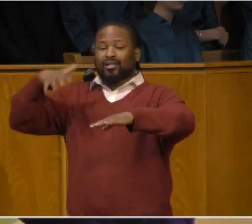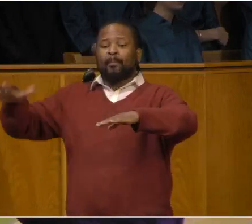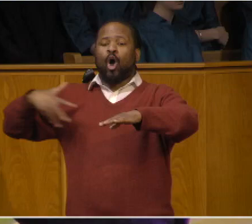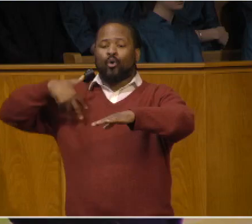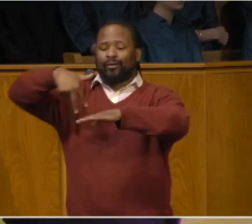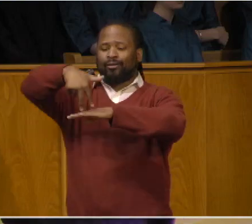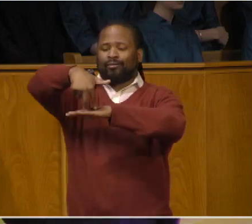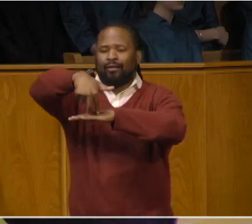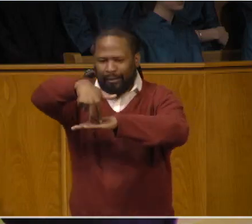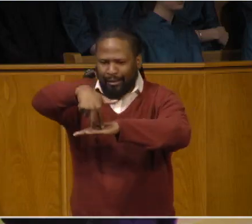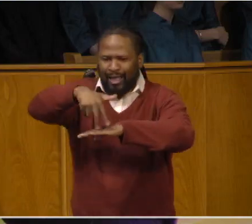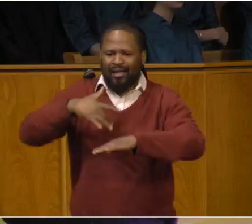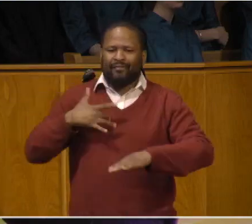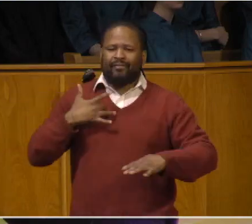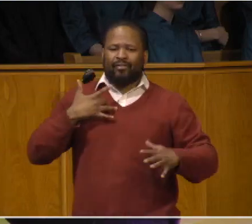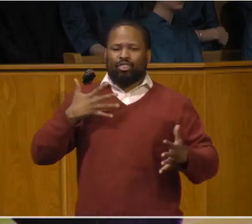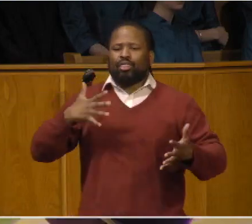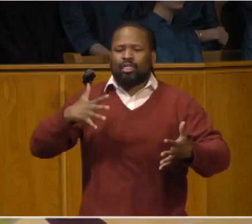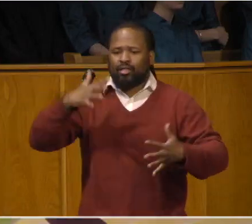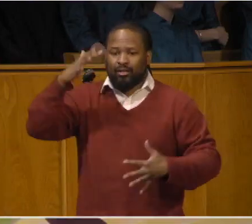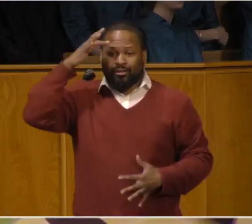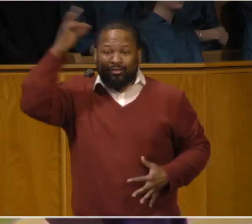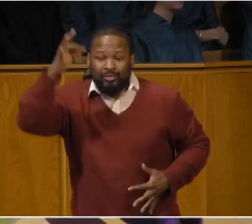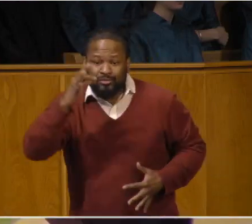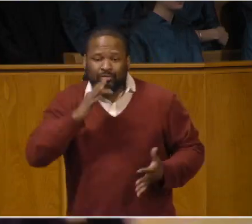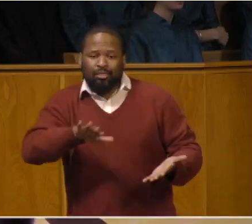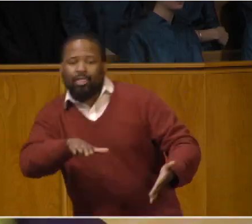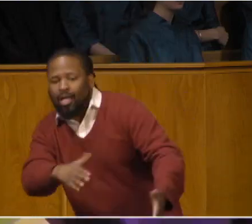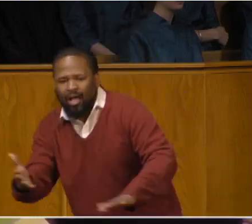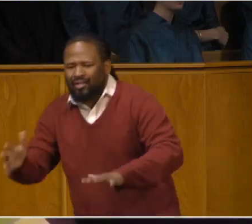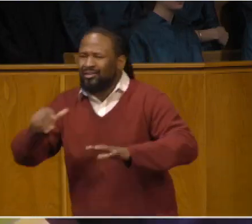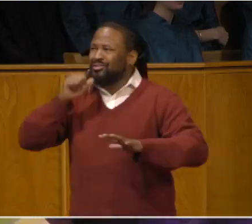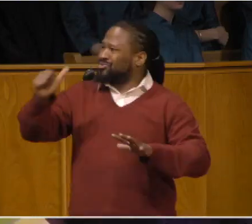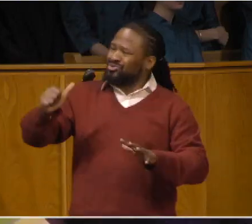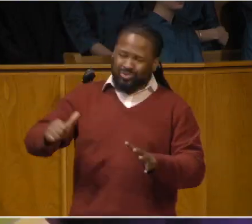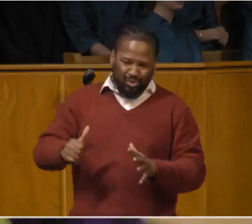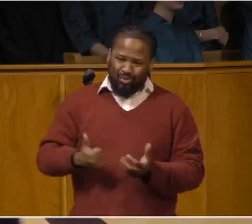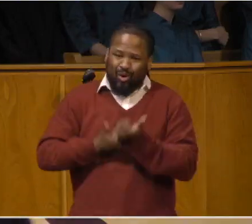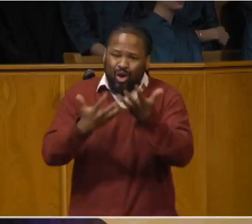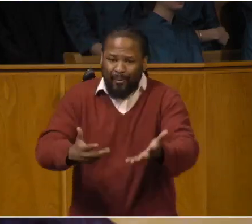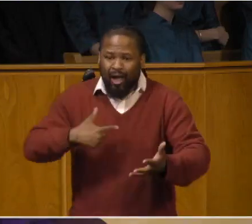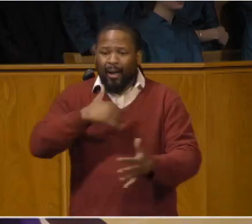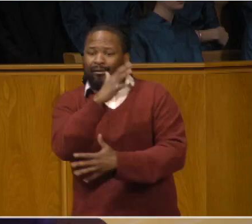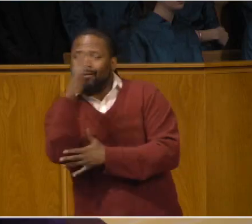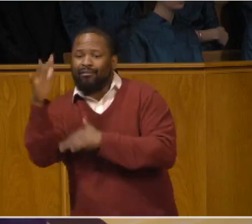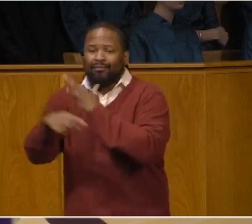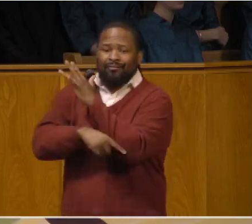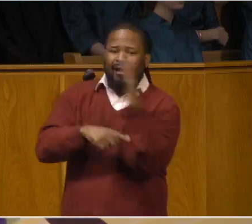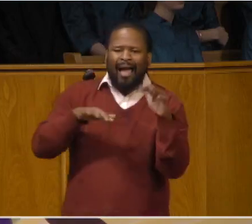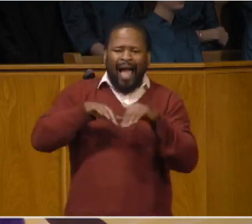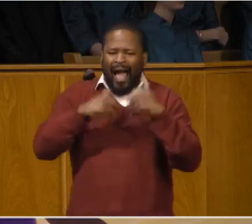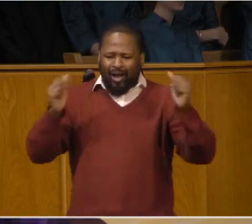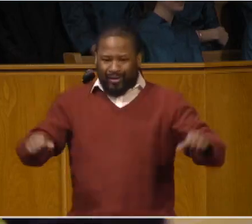lose my head. I'm in the jungle, and it makes me wonder how to keep from going under.